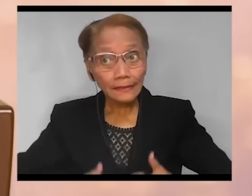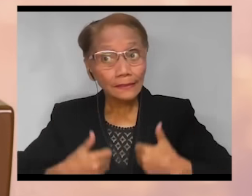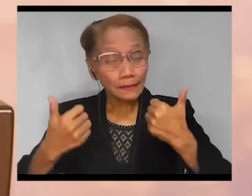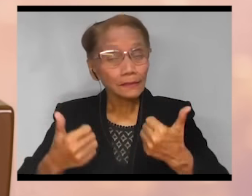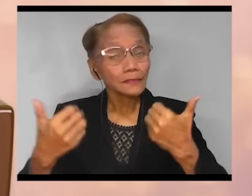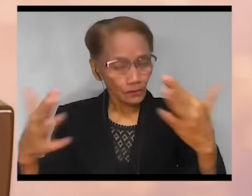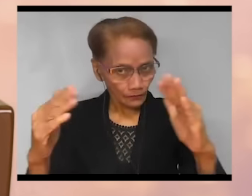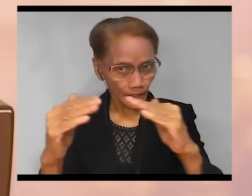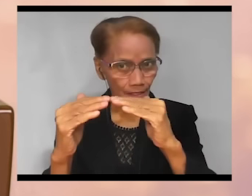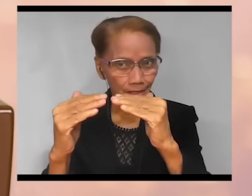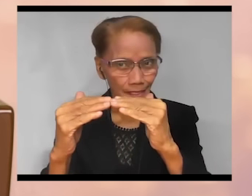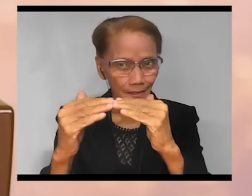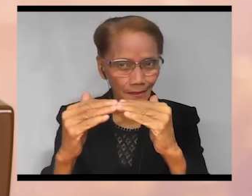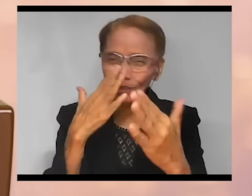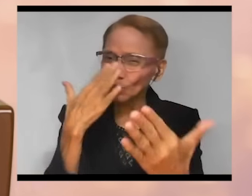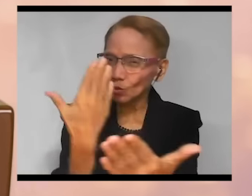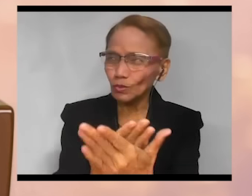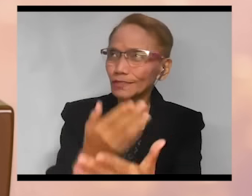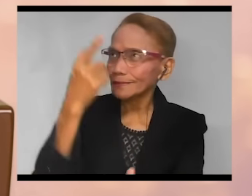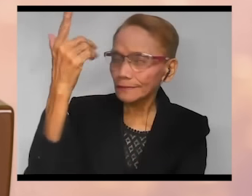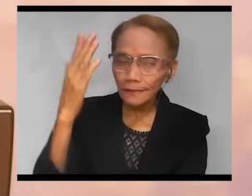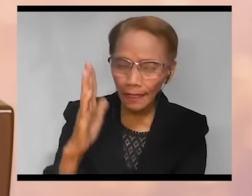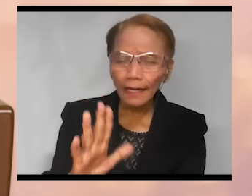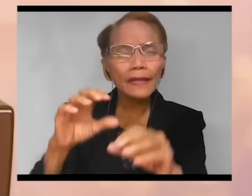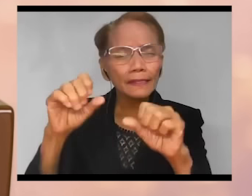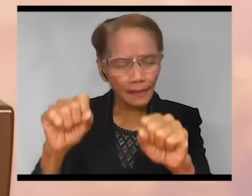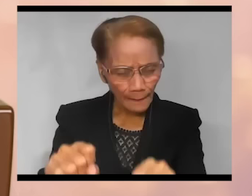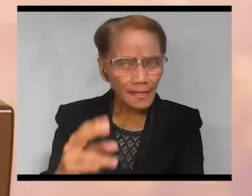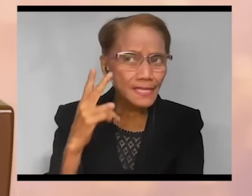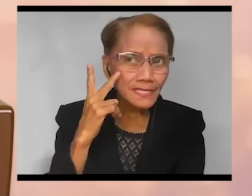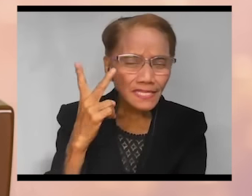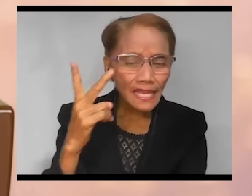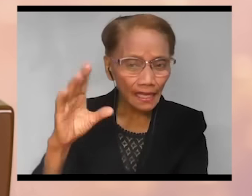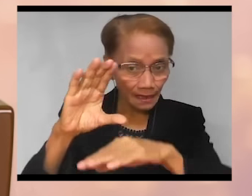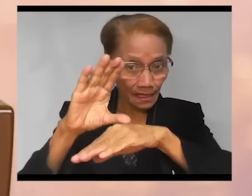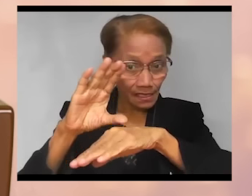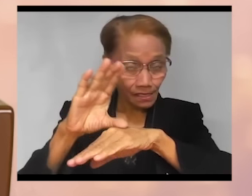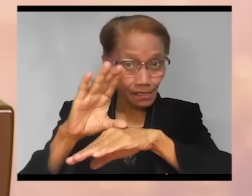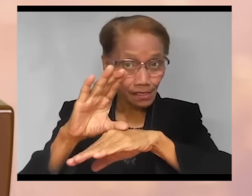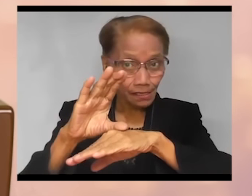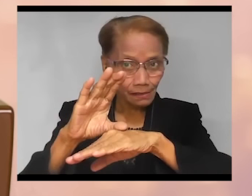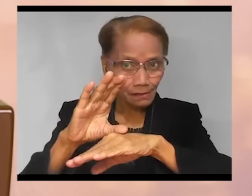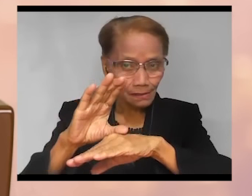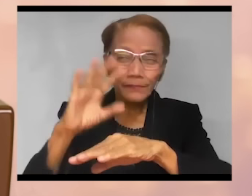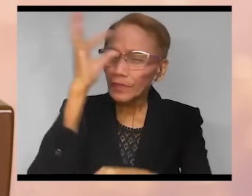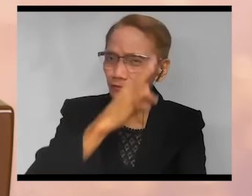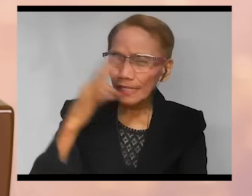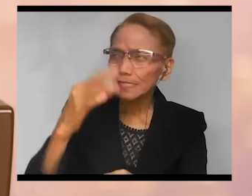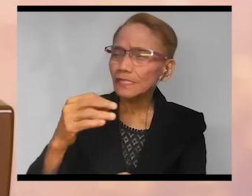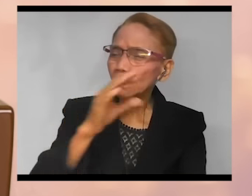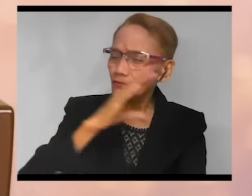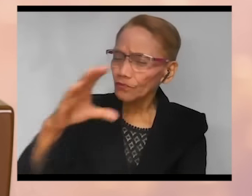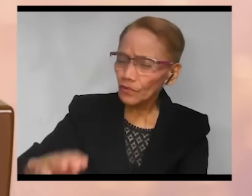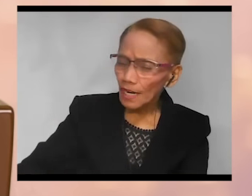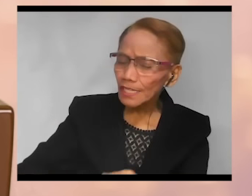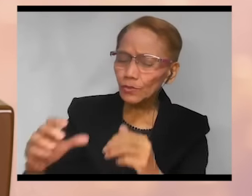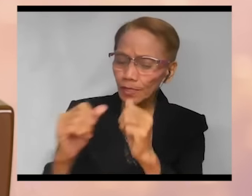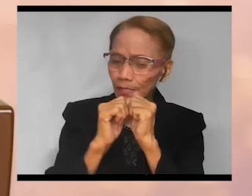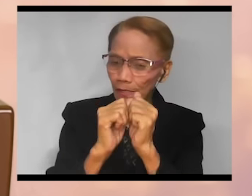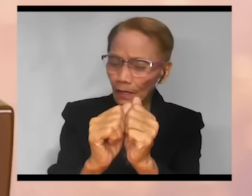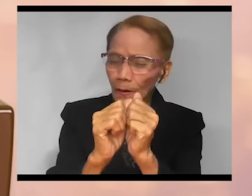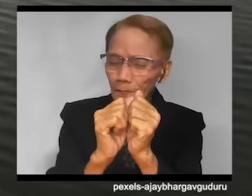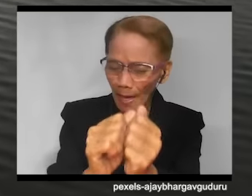and good God, that they might see in the church the face of Christ, who is their companion